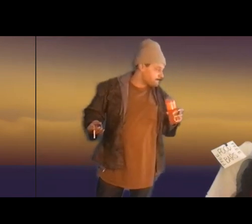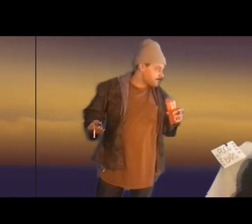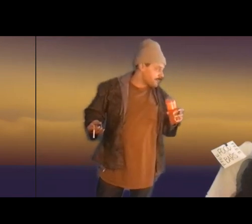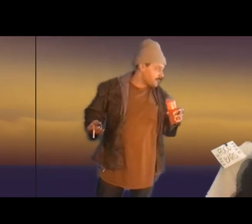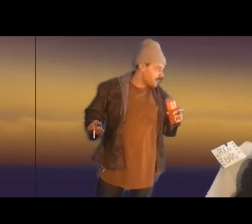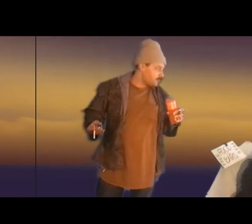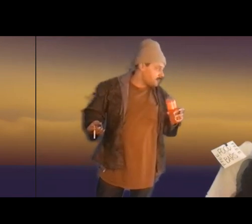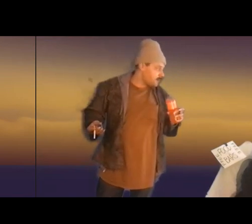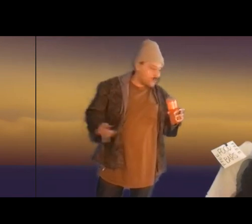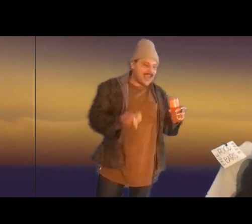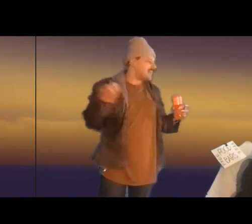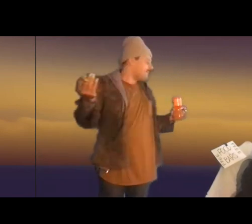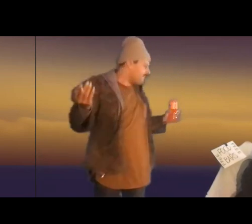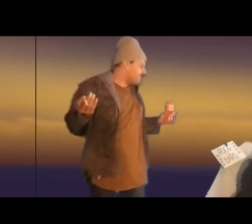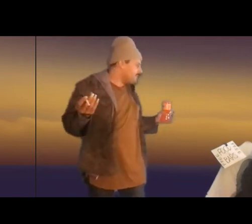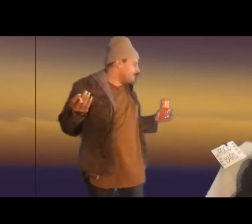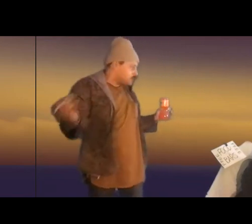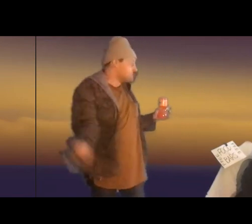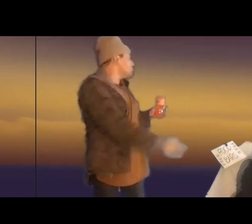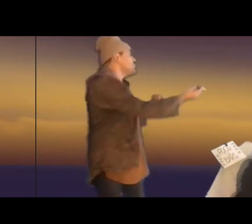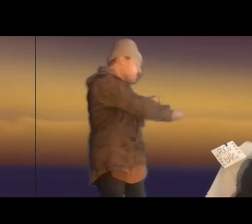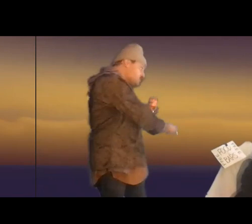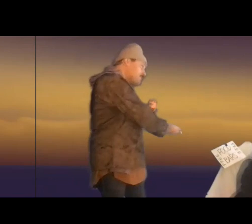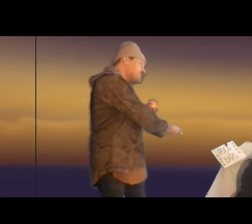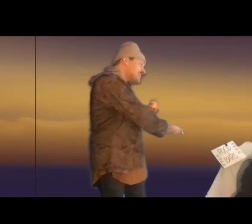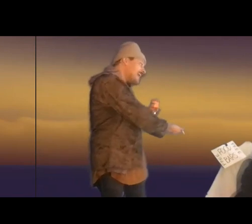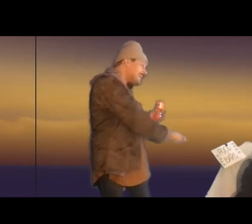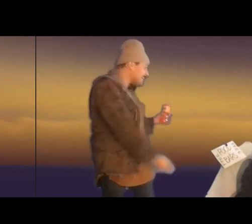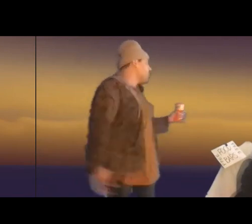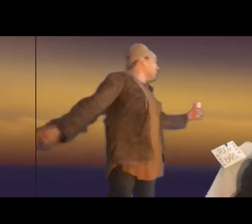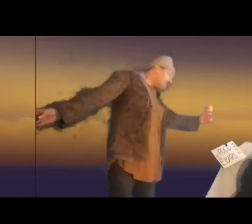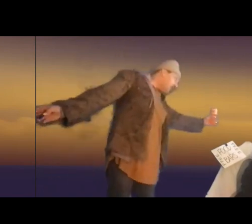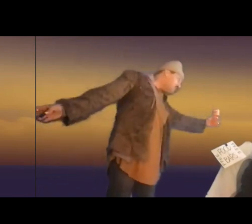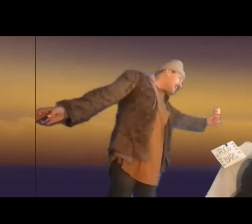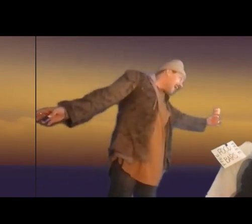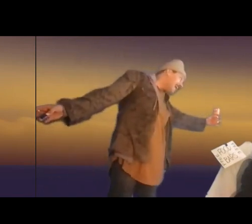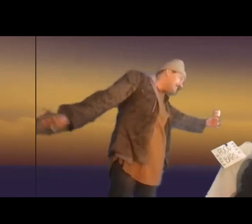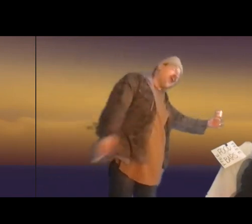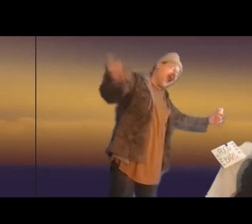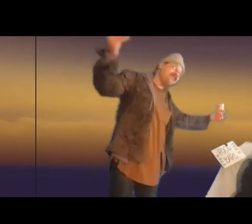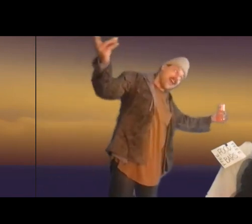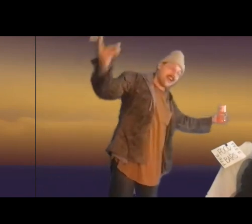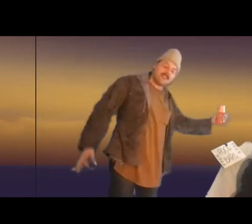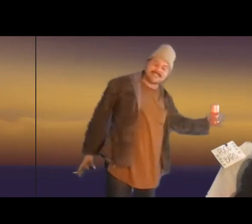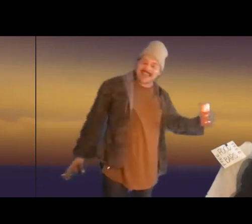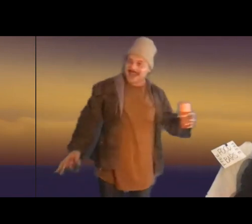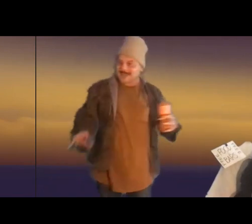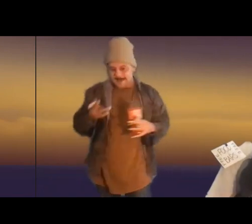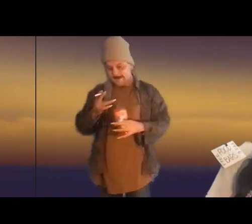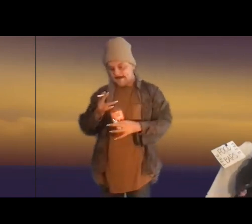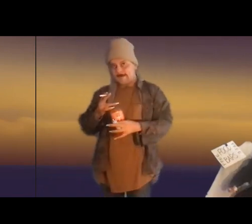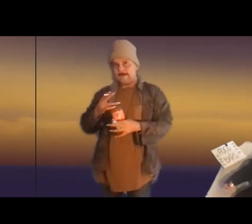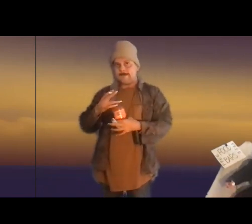a raging asshole. Okay. But you chose to pitch a tent here with those signs on Veterans